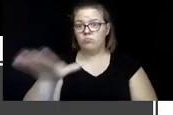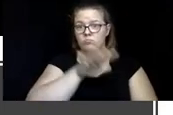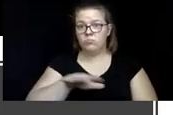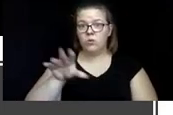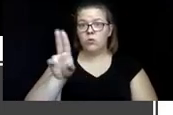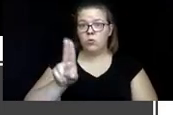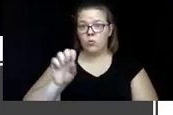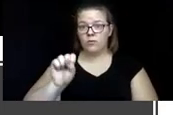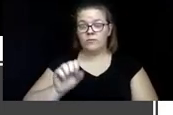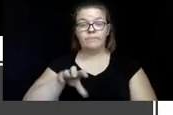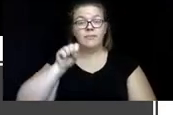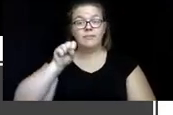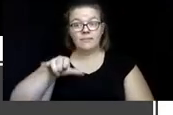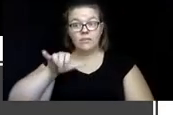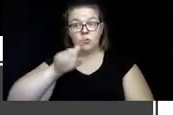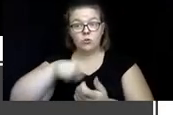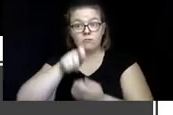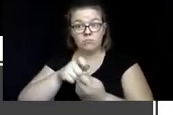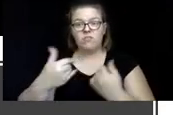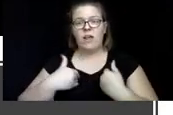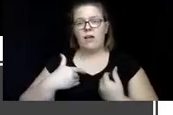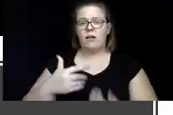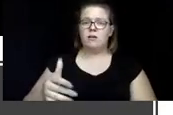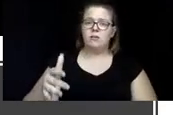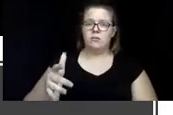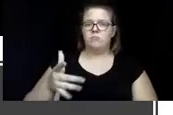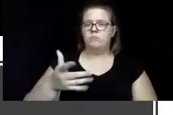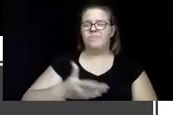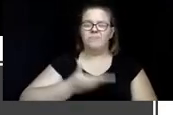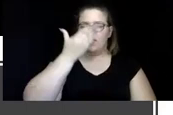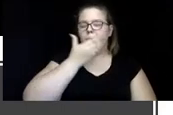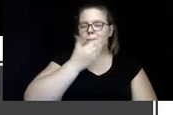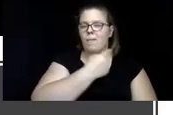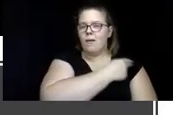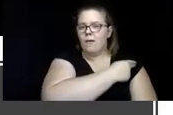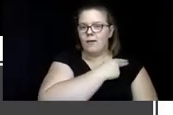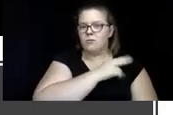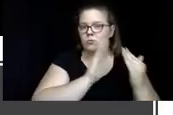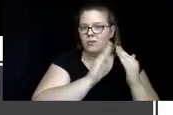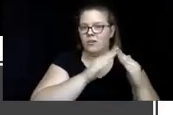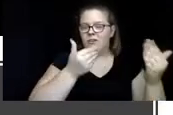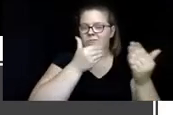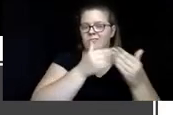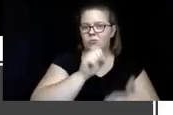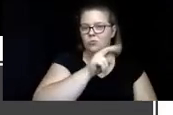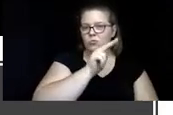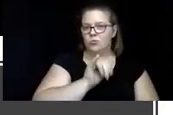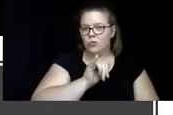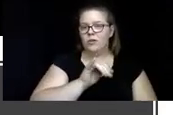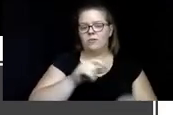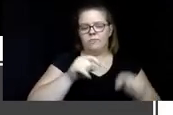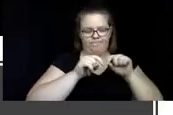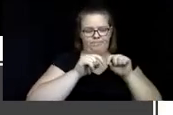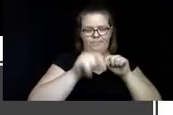Syracuse VA specifically consists of the main hospital downtown next to SUNY, across from